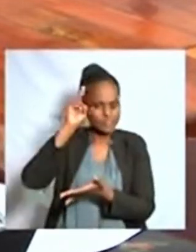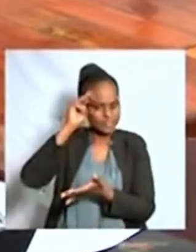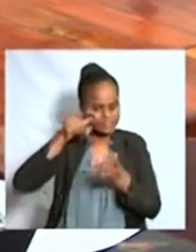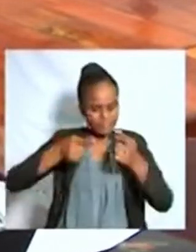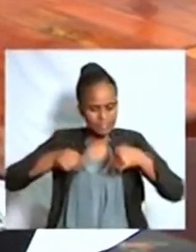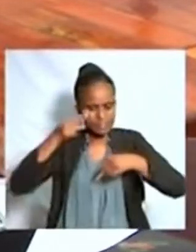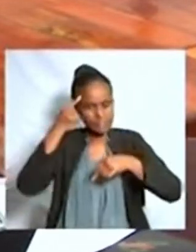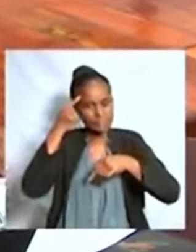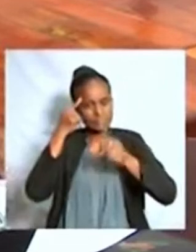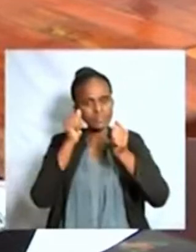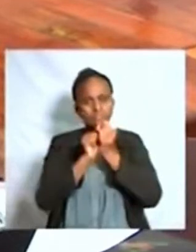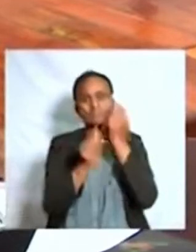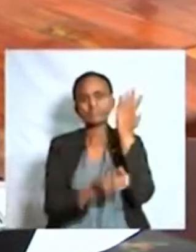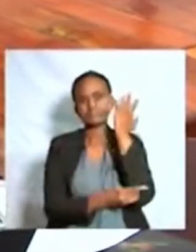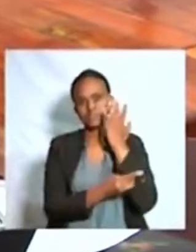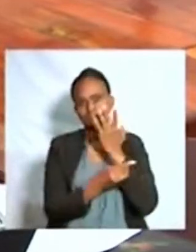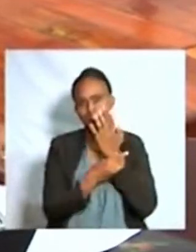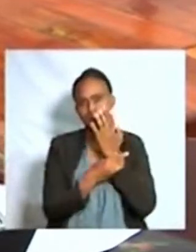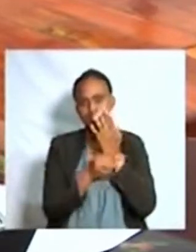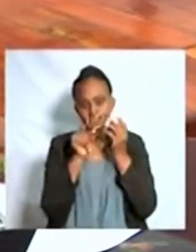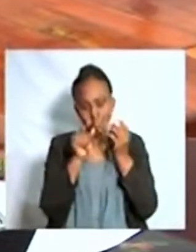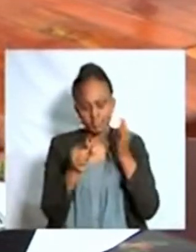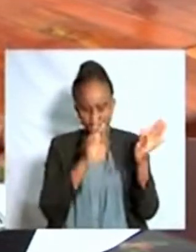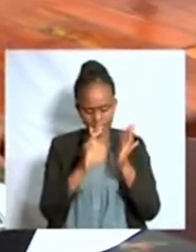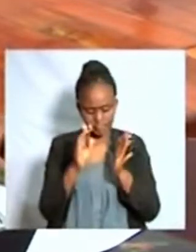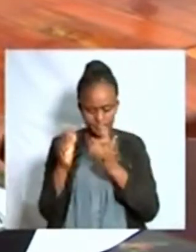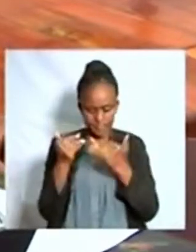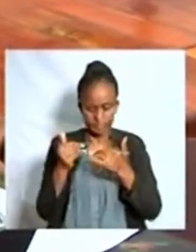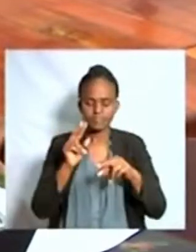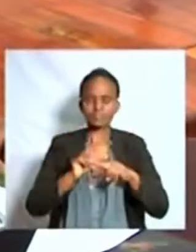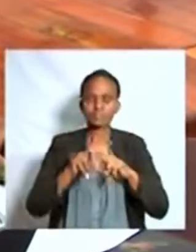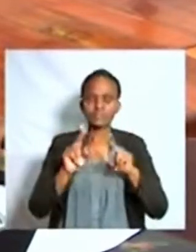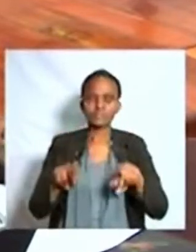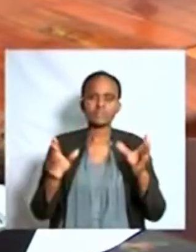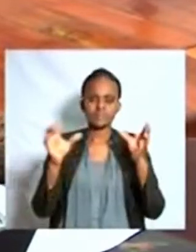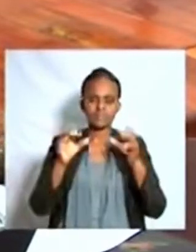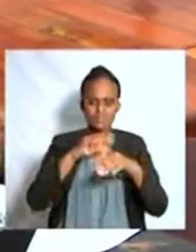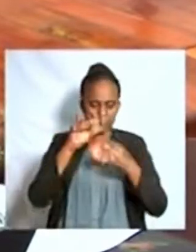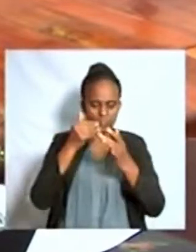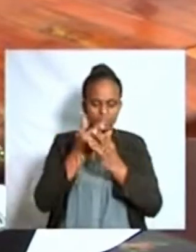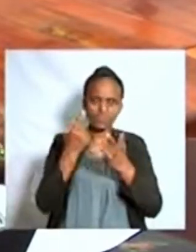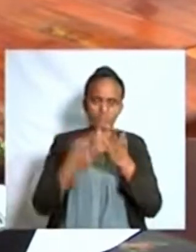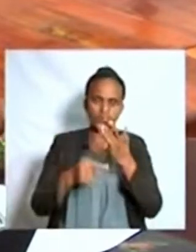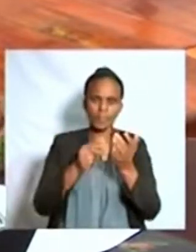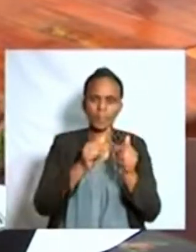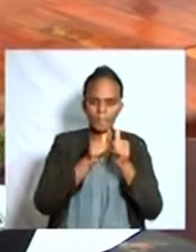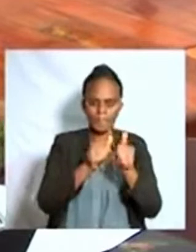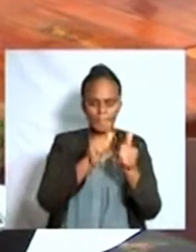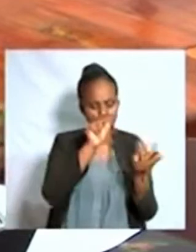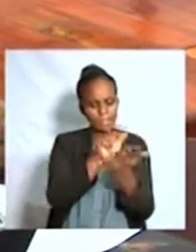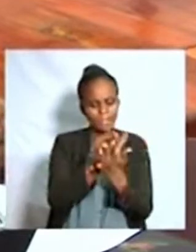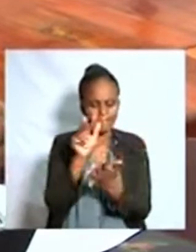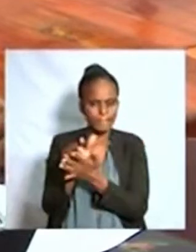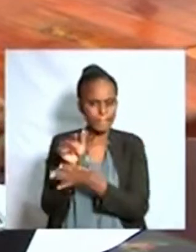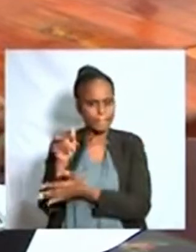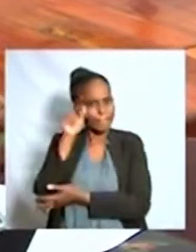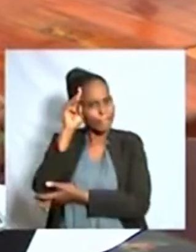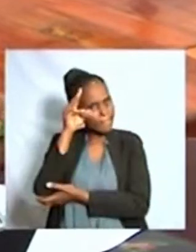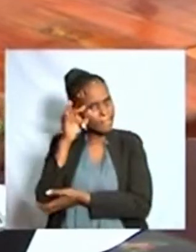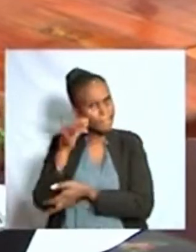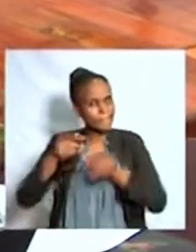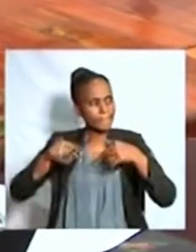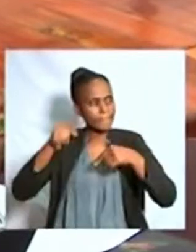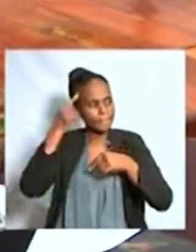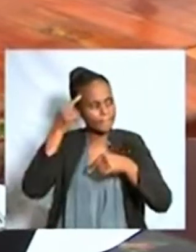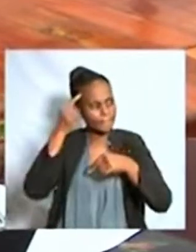and Development. As a remedial measure, Chair, the Council shall strictly follow the approved budget circular from the Ministry of Local Government and